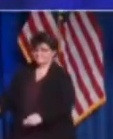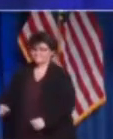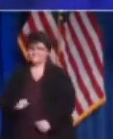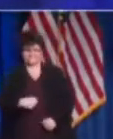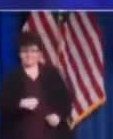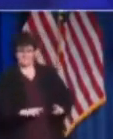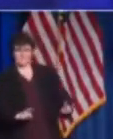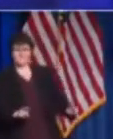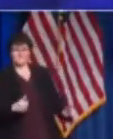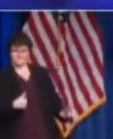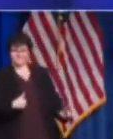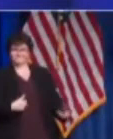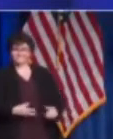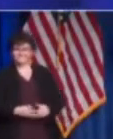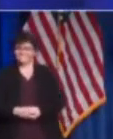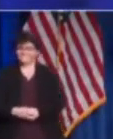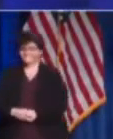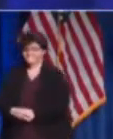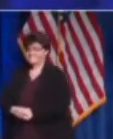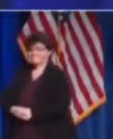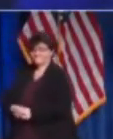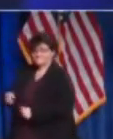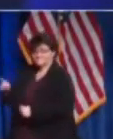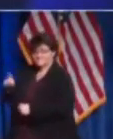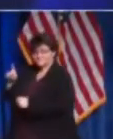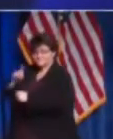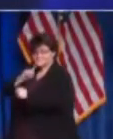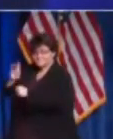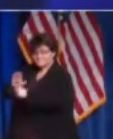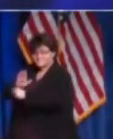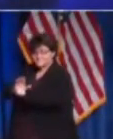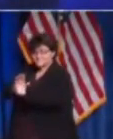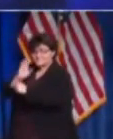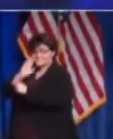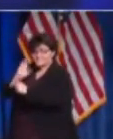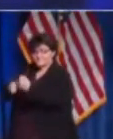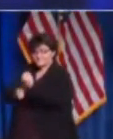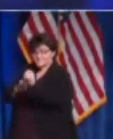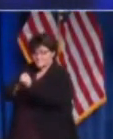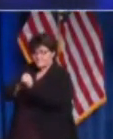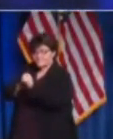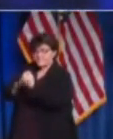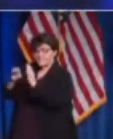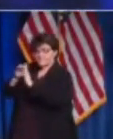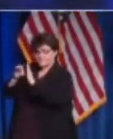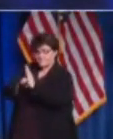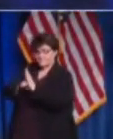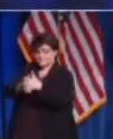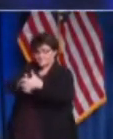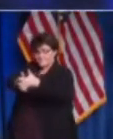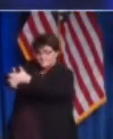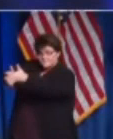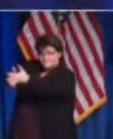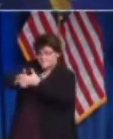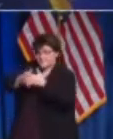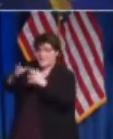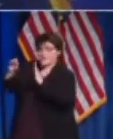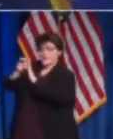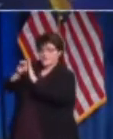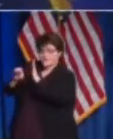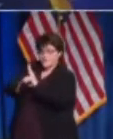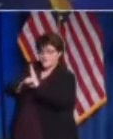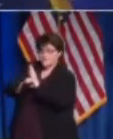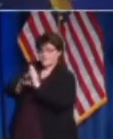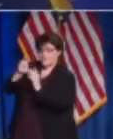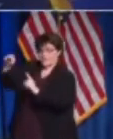you, Edward Minor Lamont, solemnly swear that you will support the Constitution of the United States and the Constitution of the State of Connecticut, so